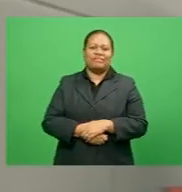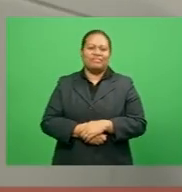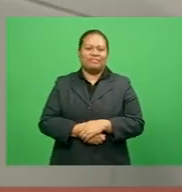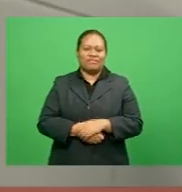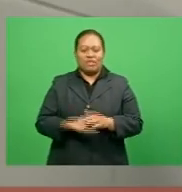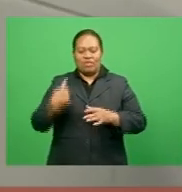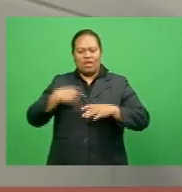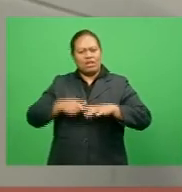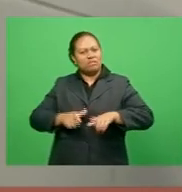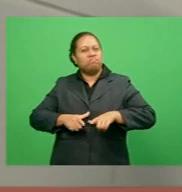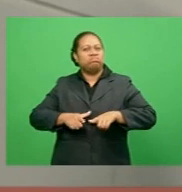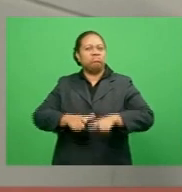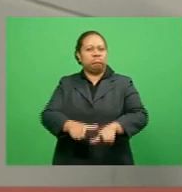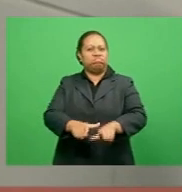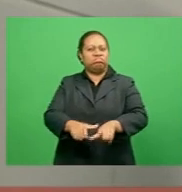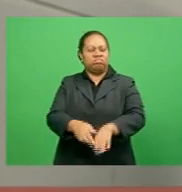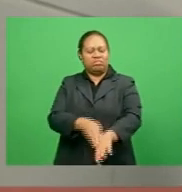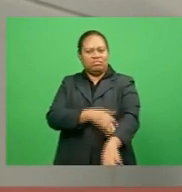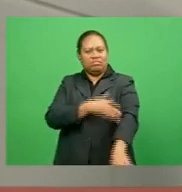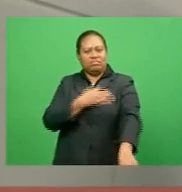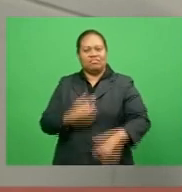journey for us, you know.